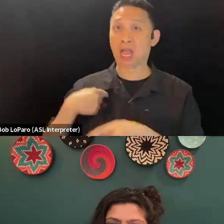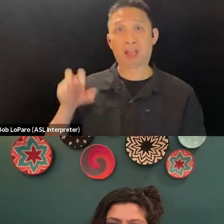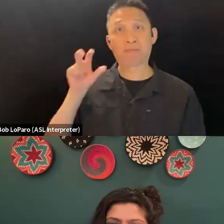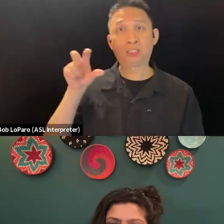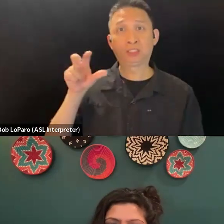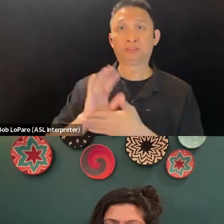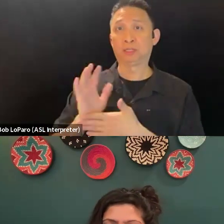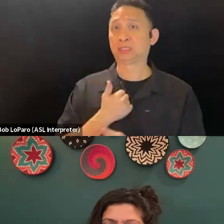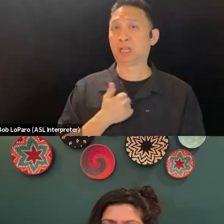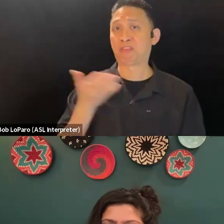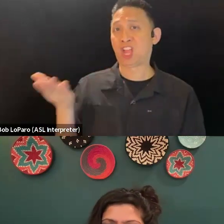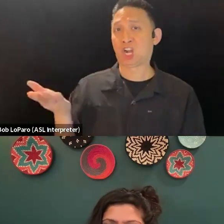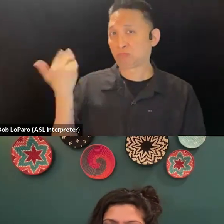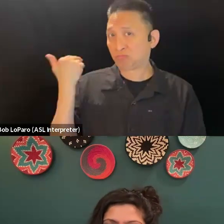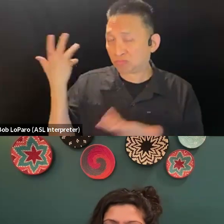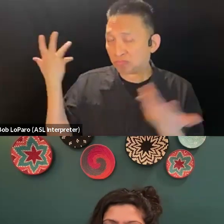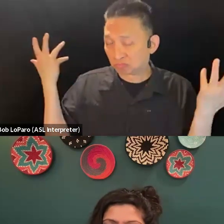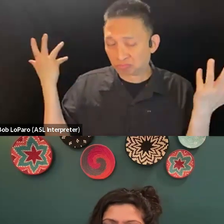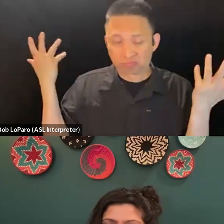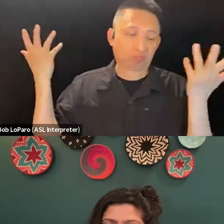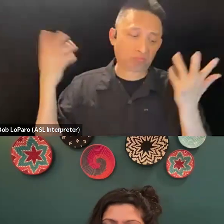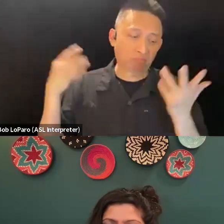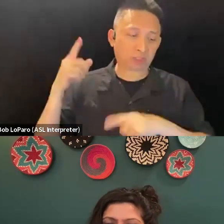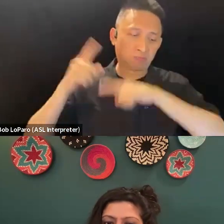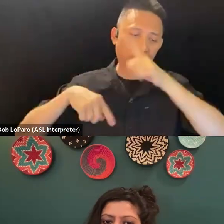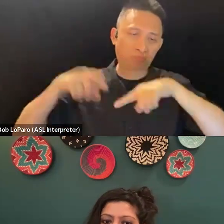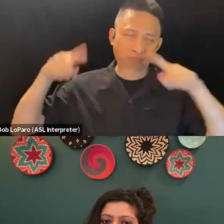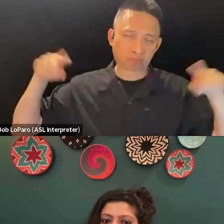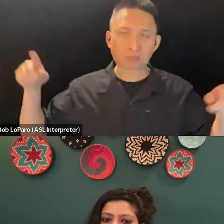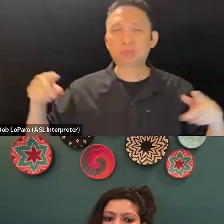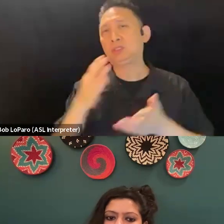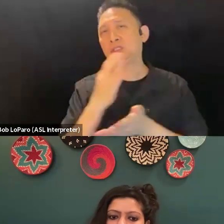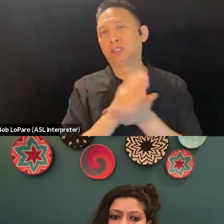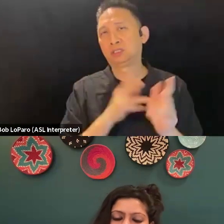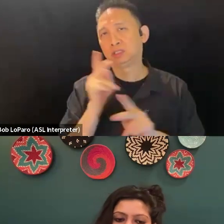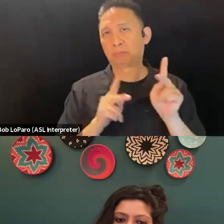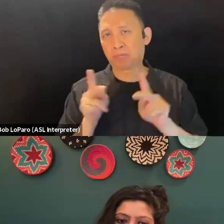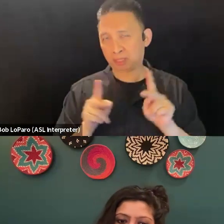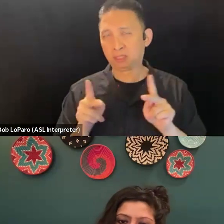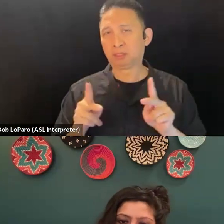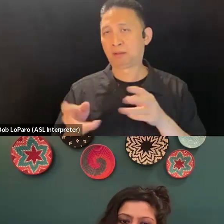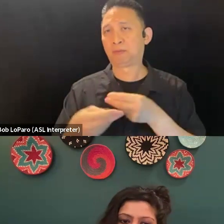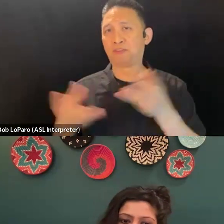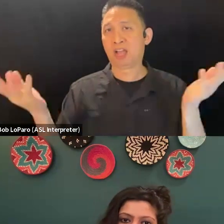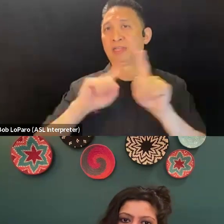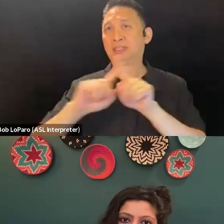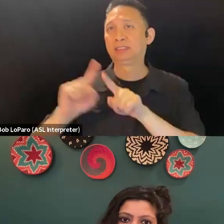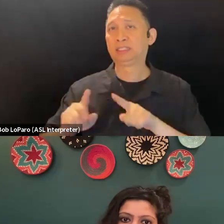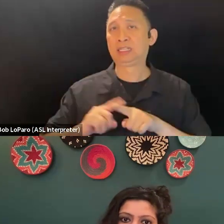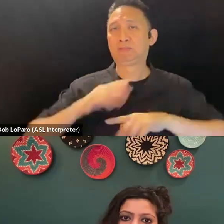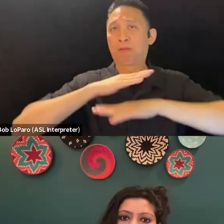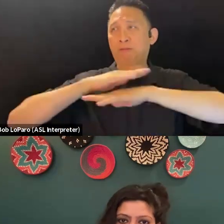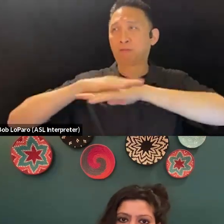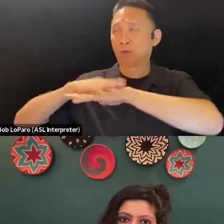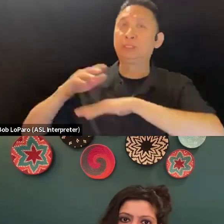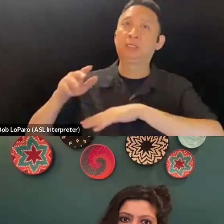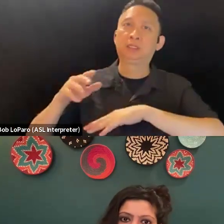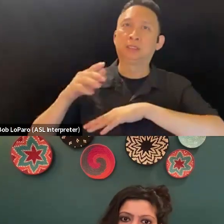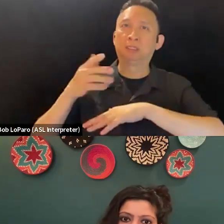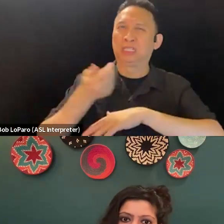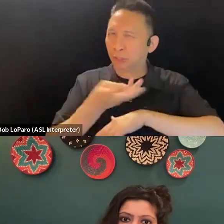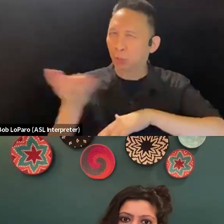for all of us is that private equity is very difficult to access. But anyway, I'm going to move to Q&A because there are a lot